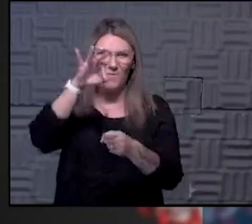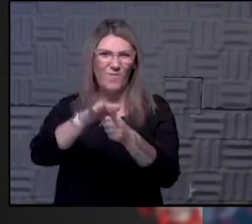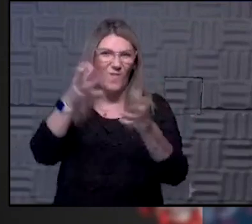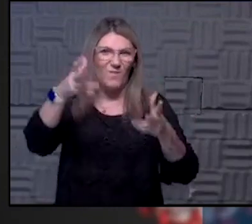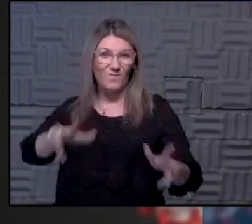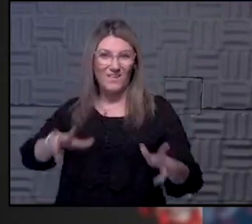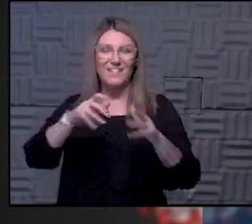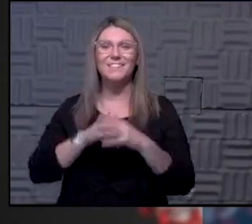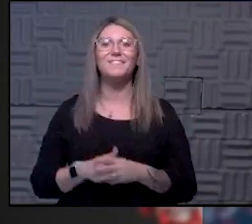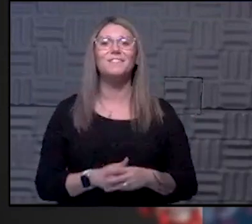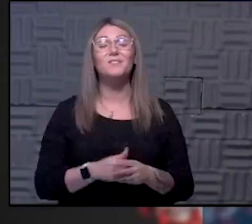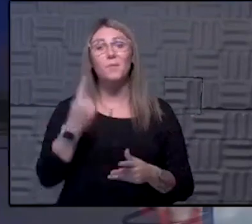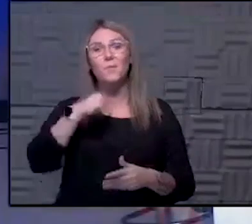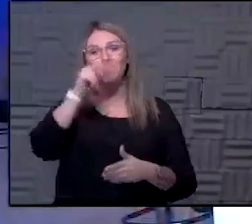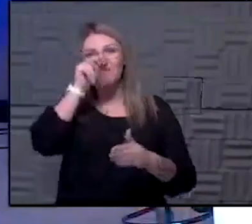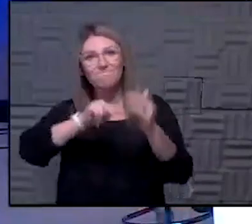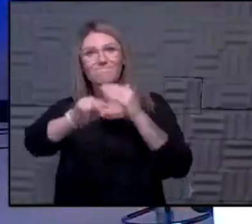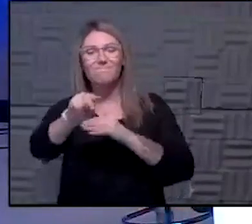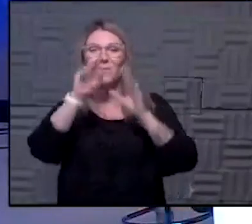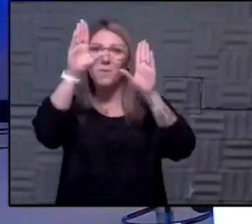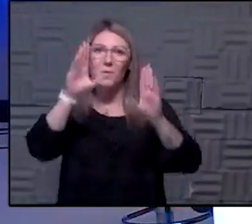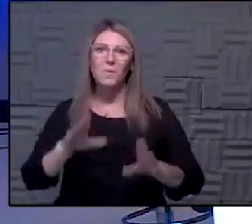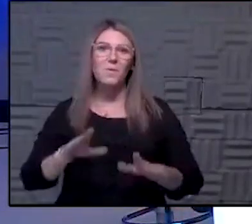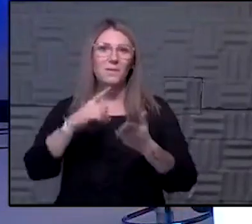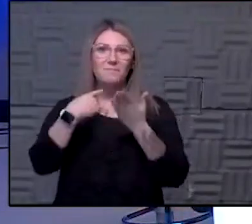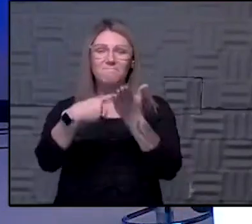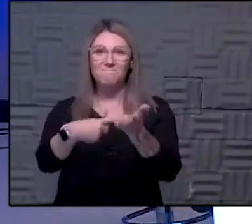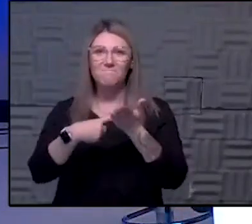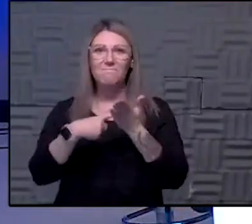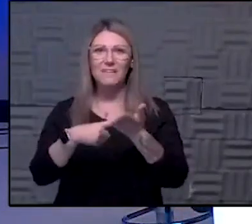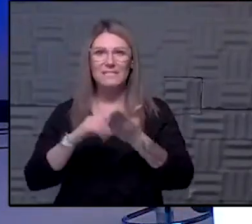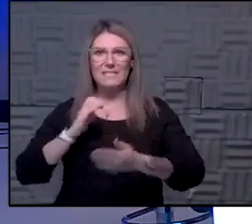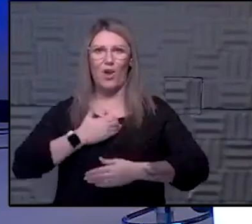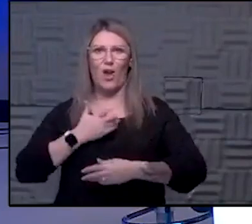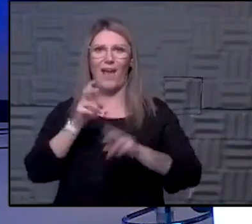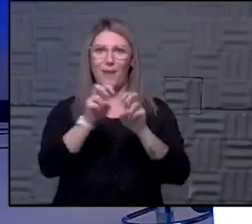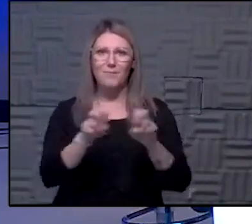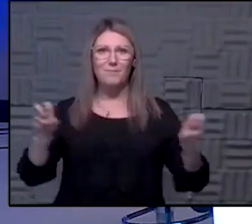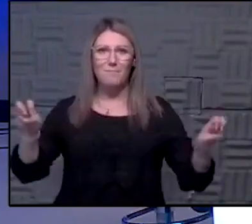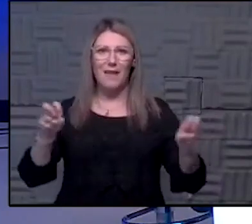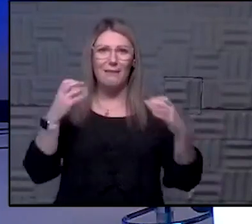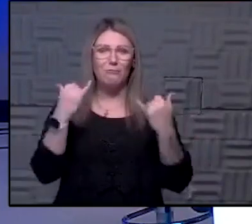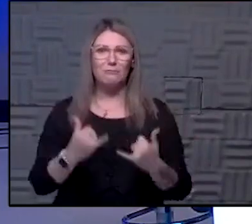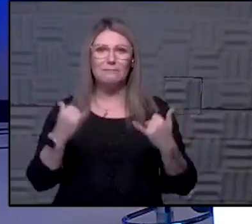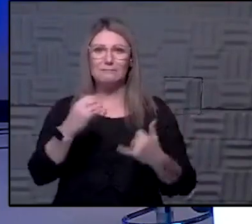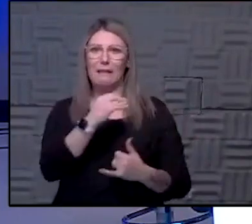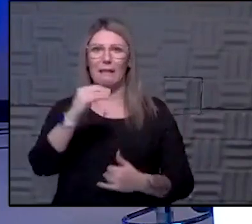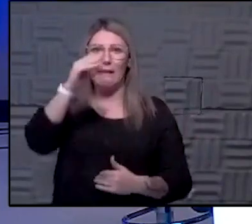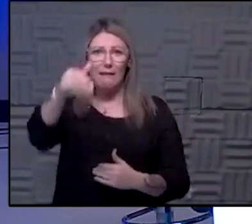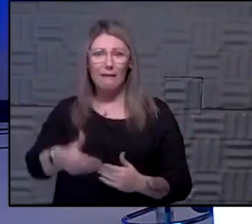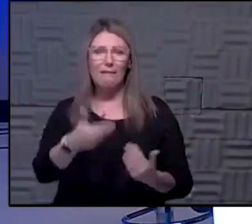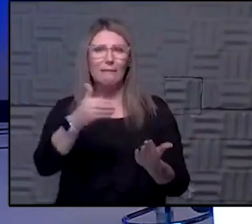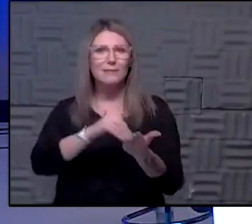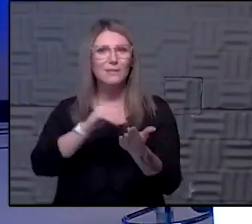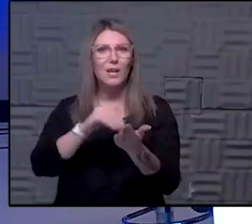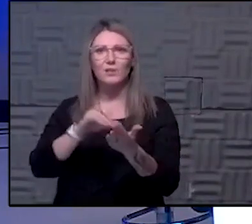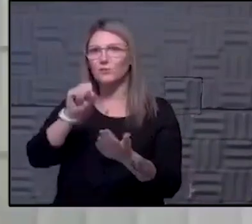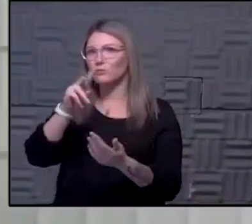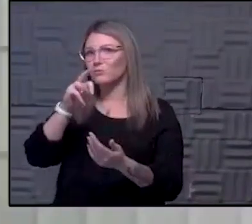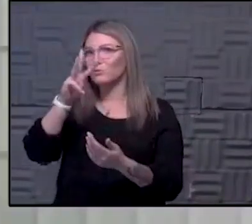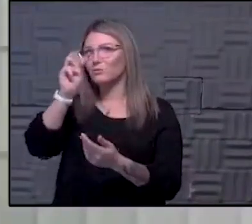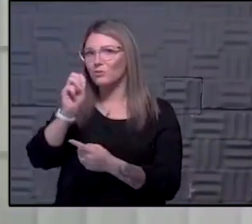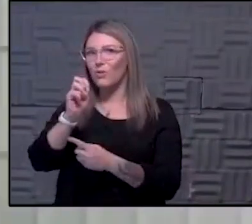now. So we look forward to that. It's going to be a great discussion. Let me turn to our panelists today and our guests. First, Dr. Stowe, final thoughts from